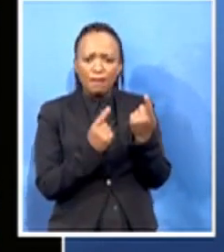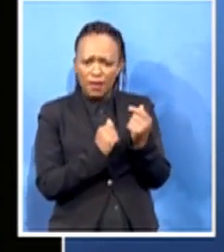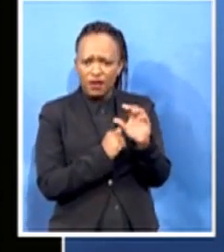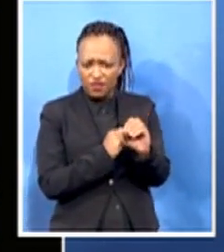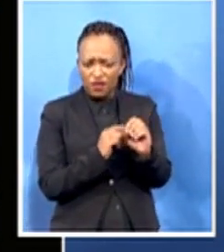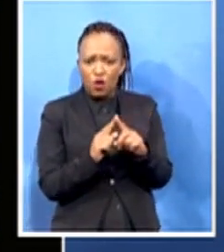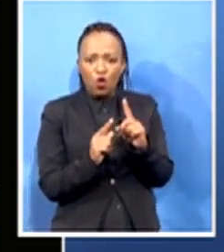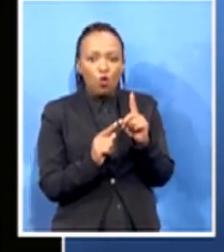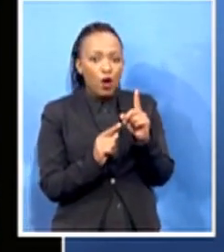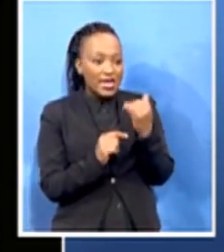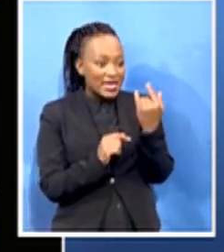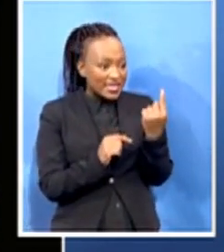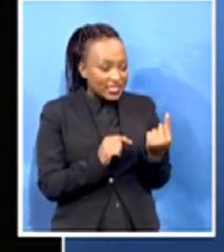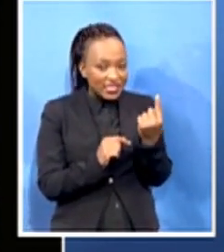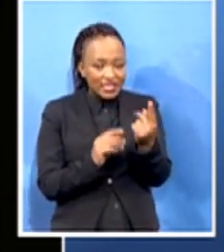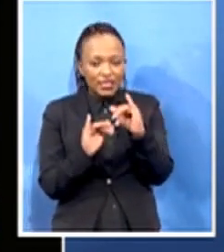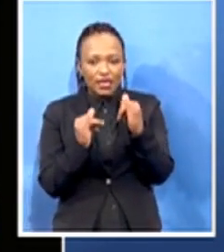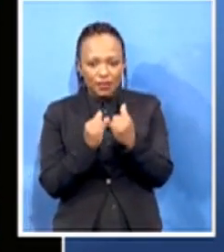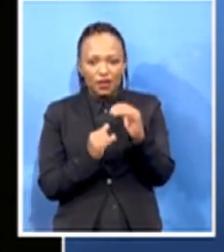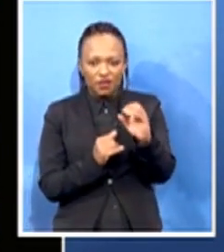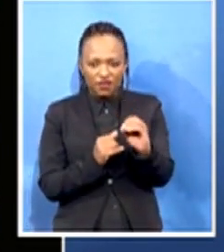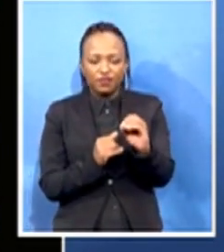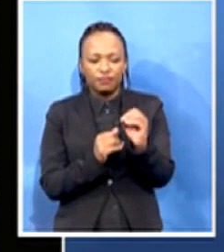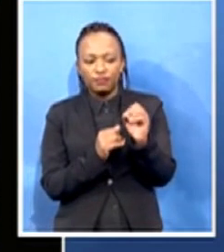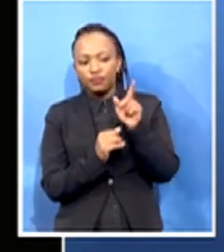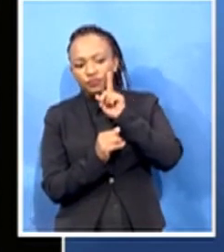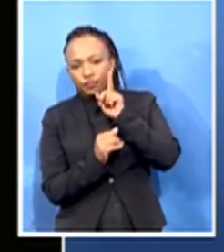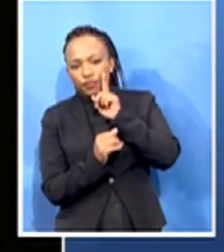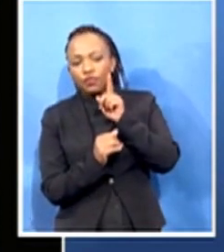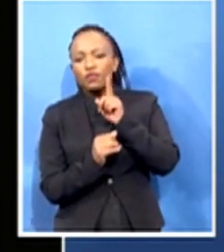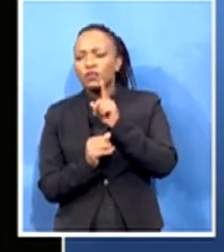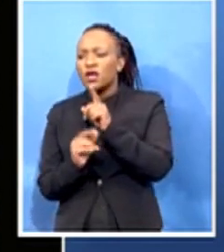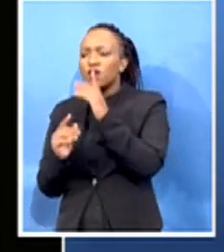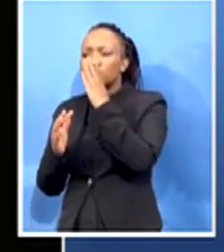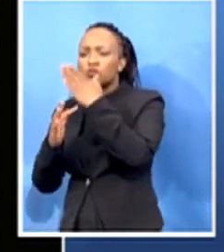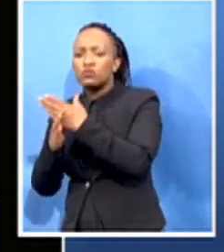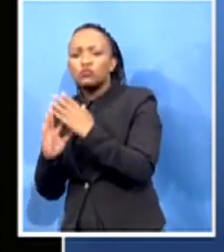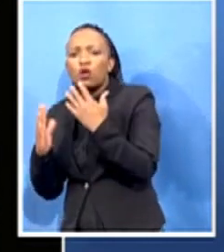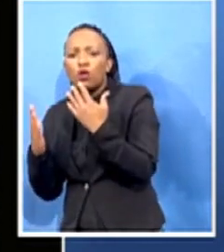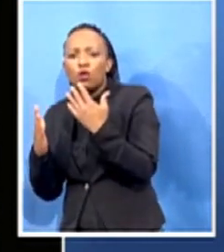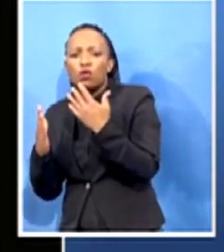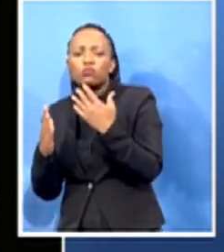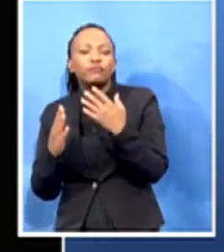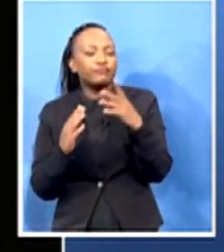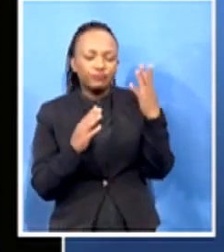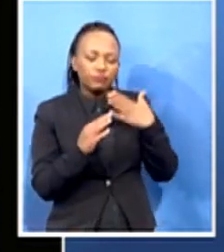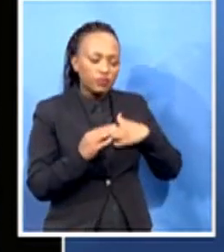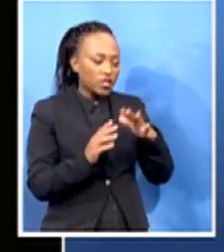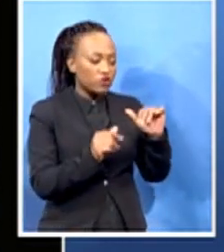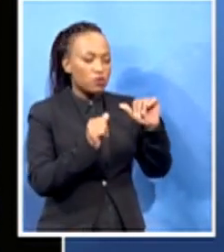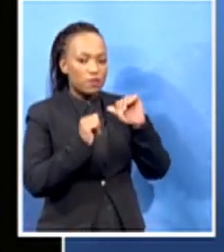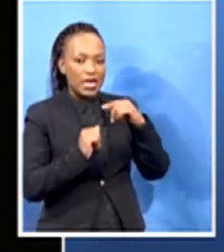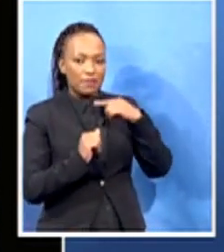So looking at the situation of Petra, I'm saying that. But if you want to come back to me and justify that we are